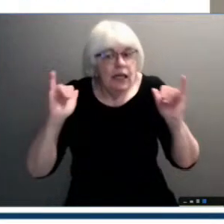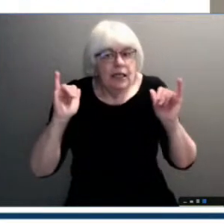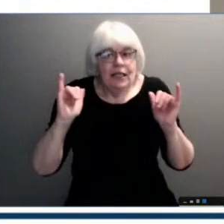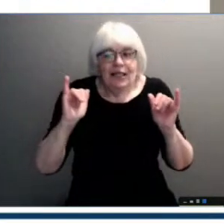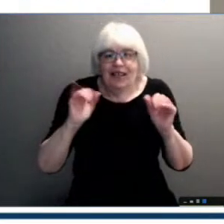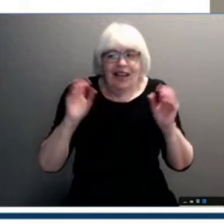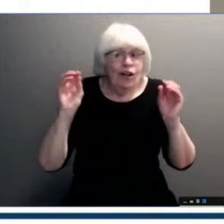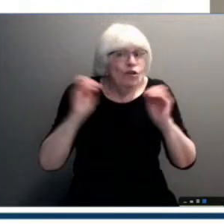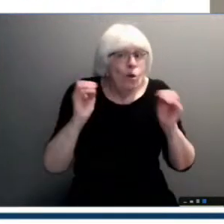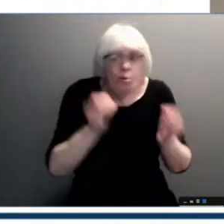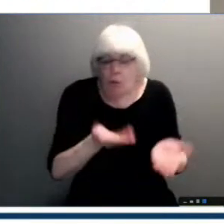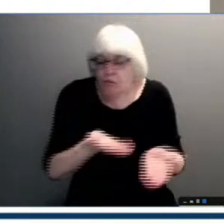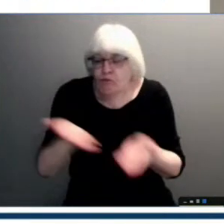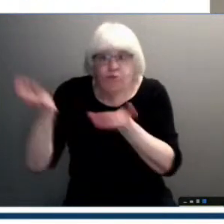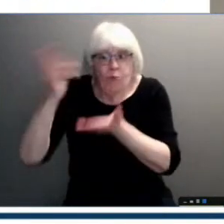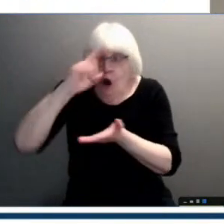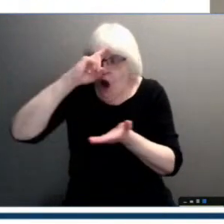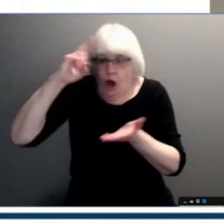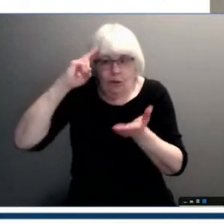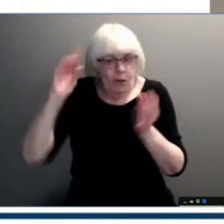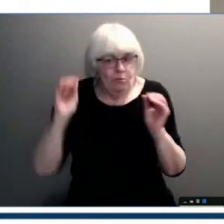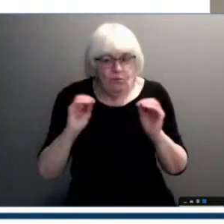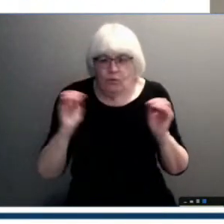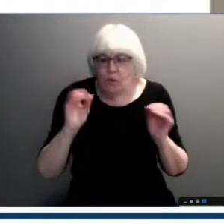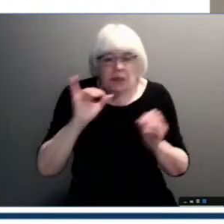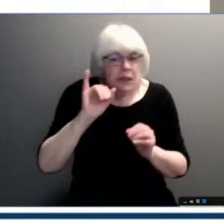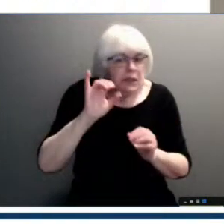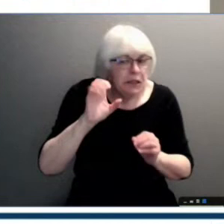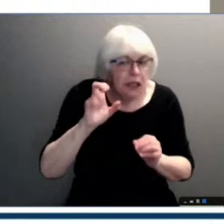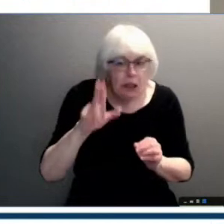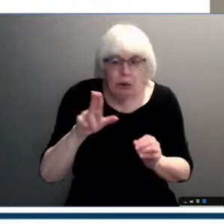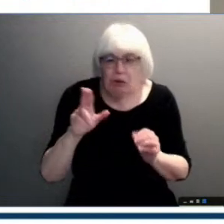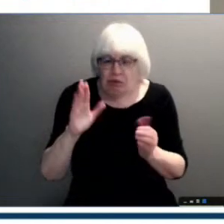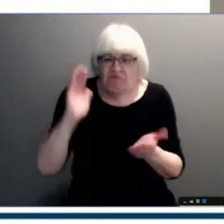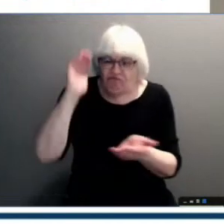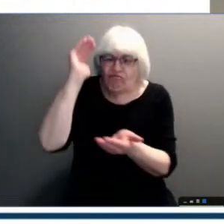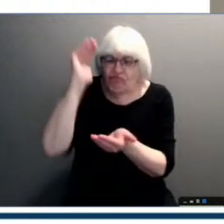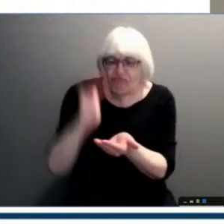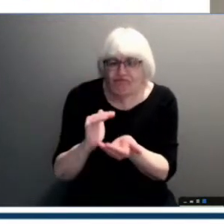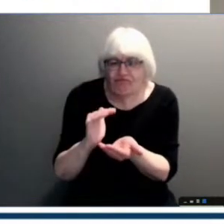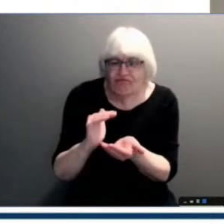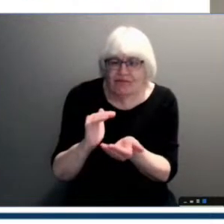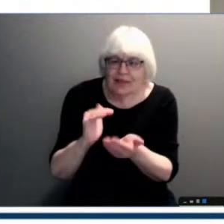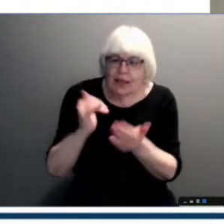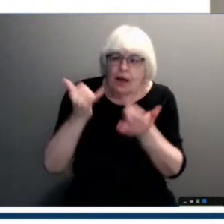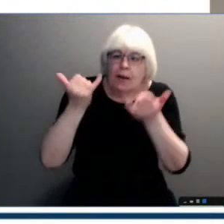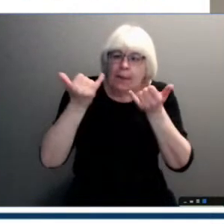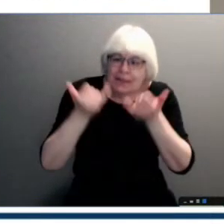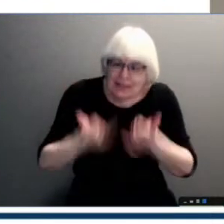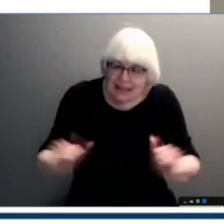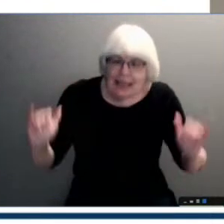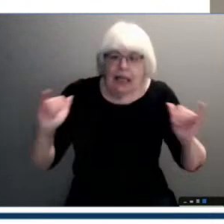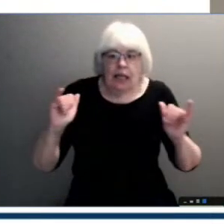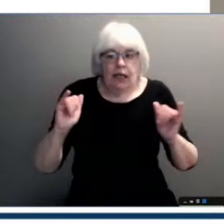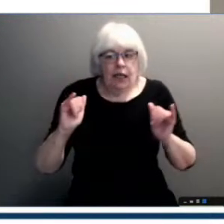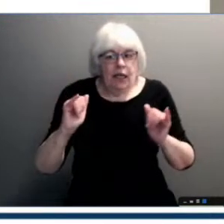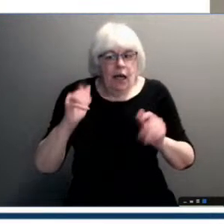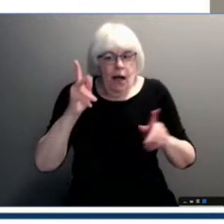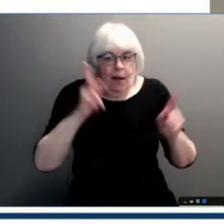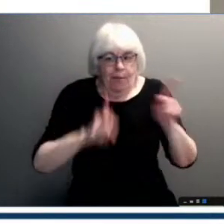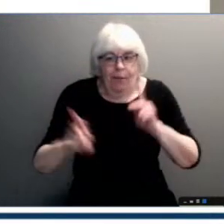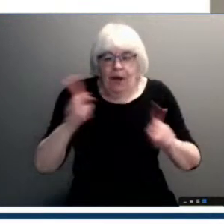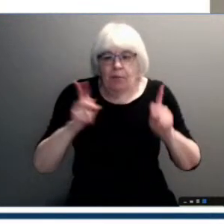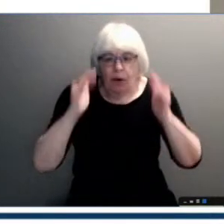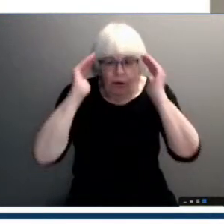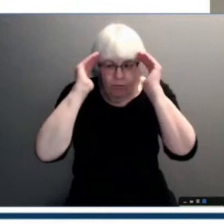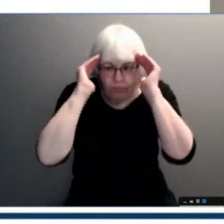health issues around a case or even a contact. When people are sick or they have been exposed to